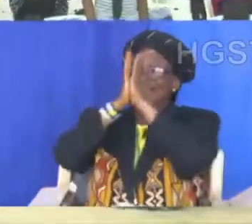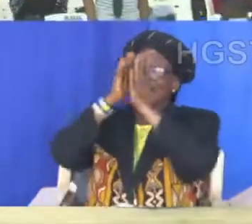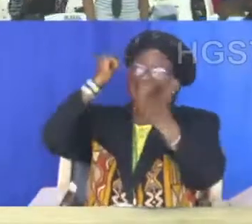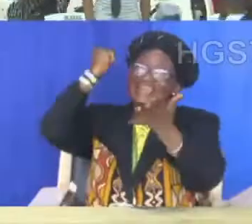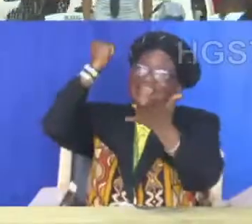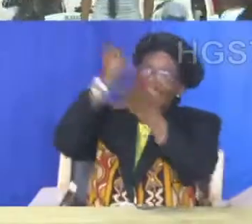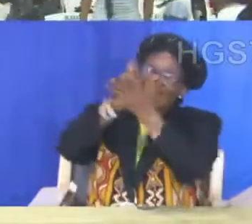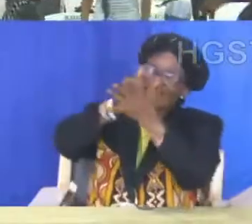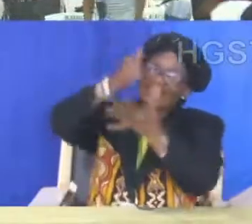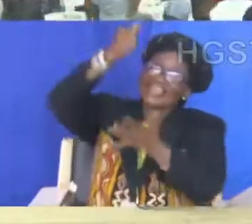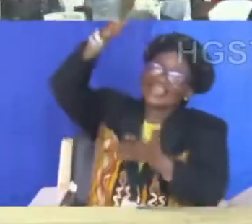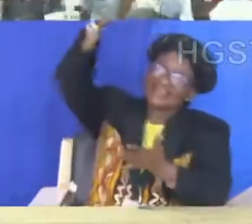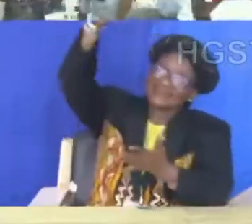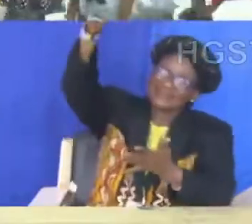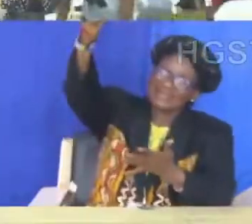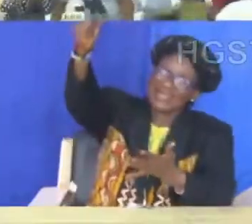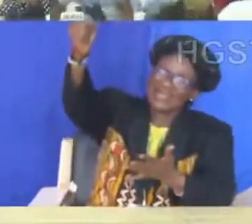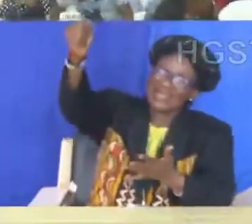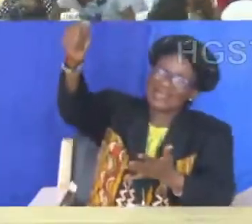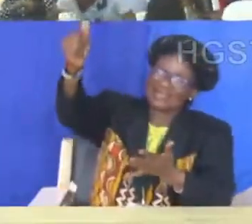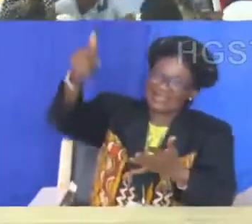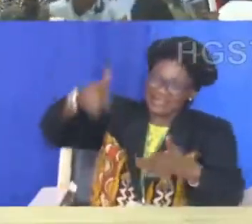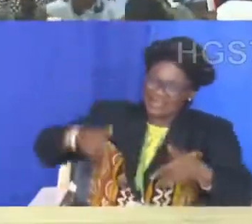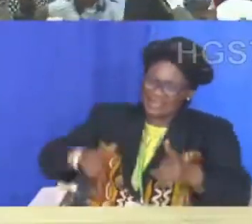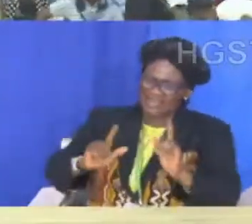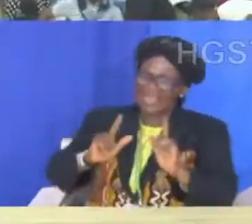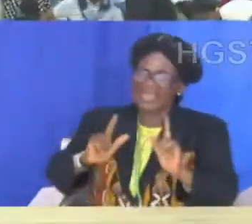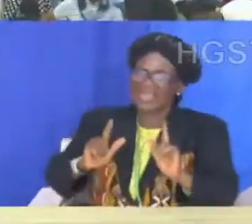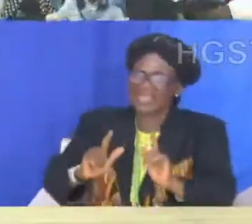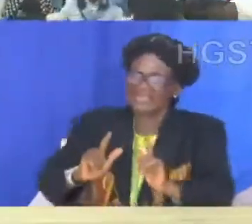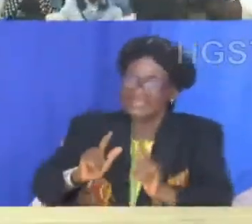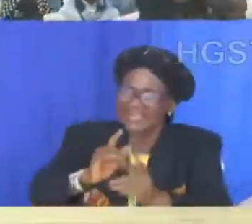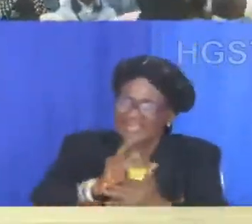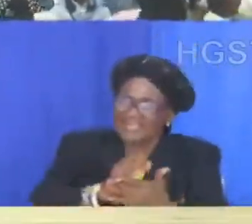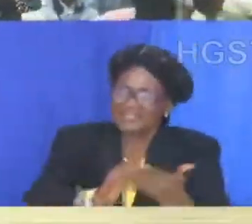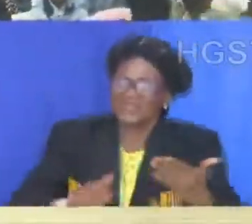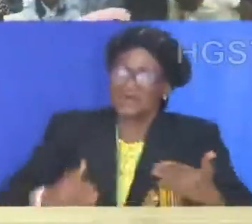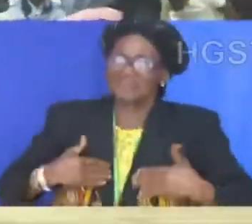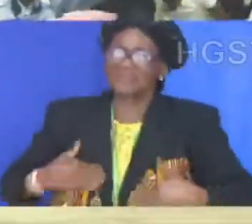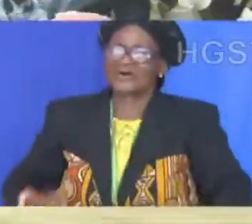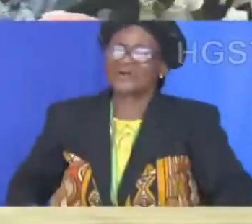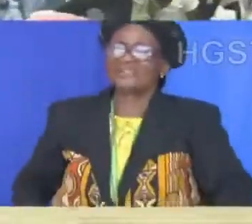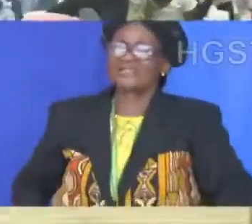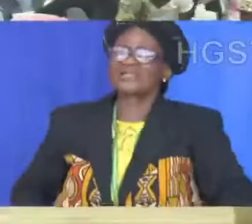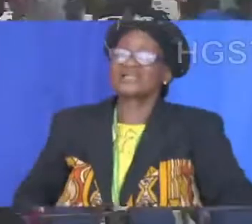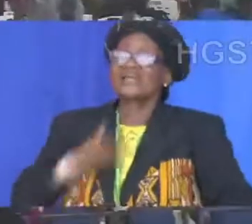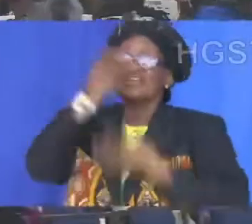Amen. Amen. Let somebody shout hallelujah.